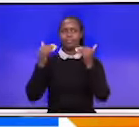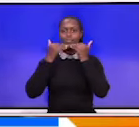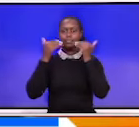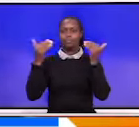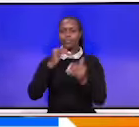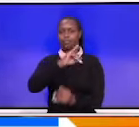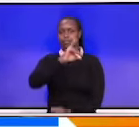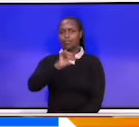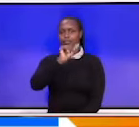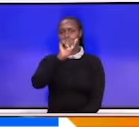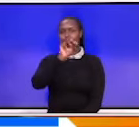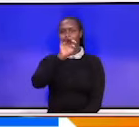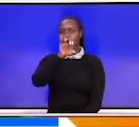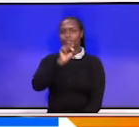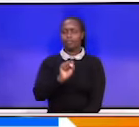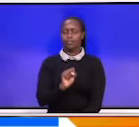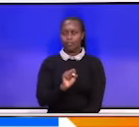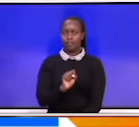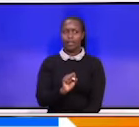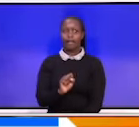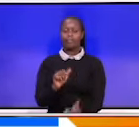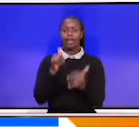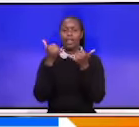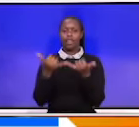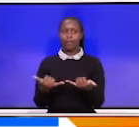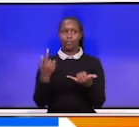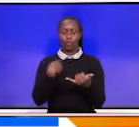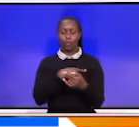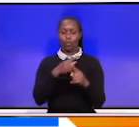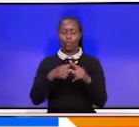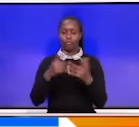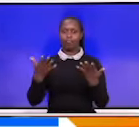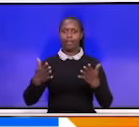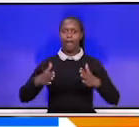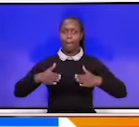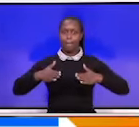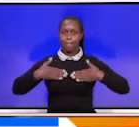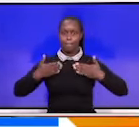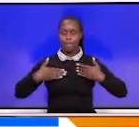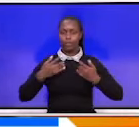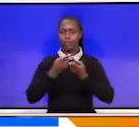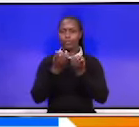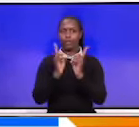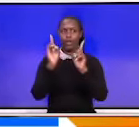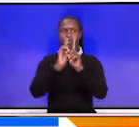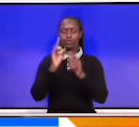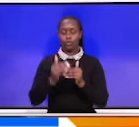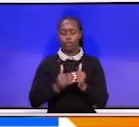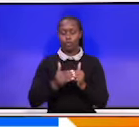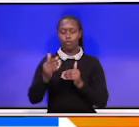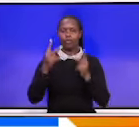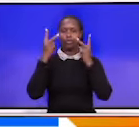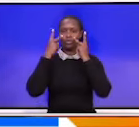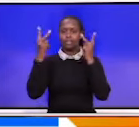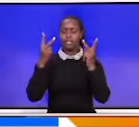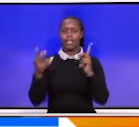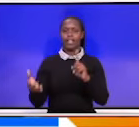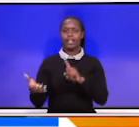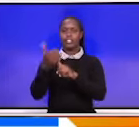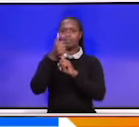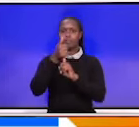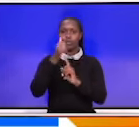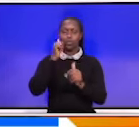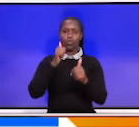Thank you, James. We are incredibly proud of you and look forward to seeing the remarkable achievements you